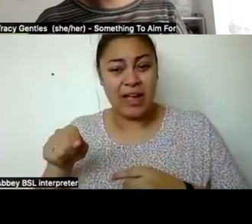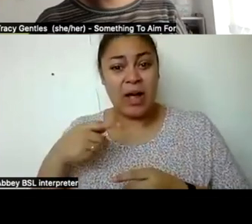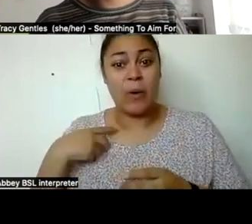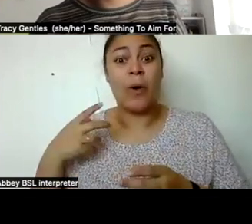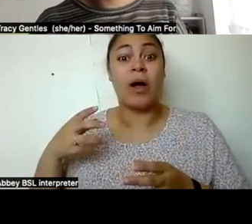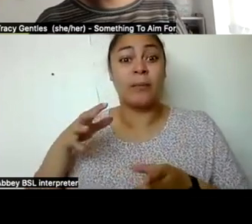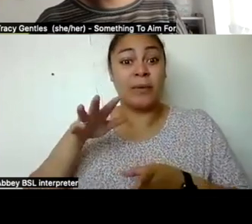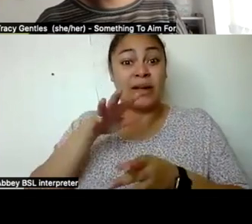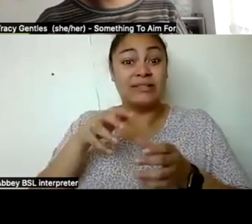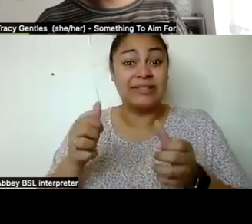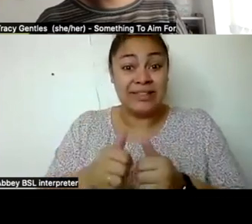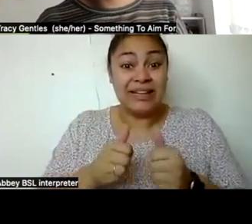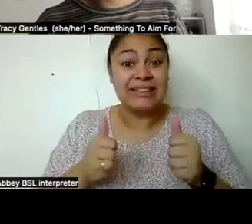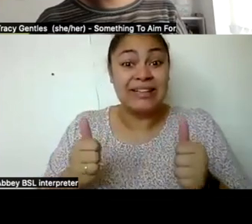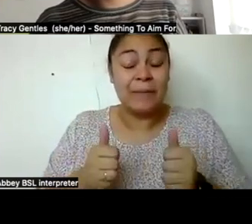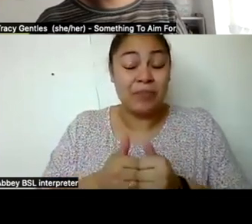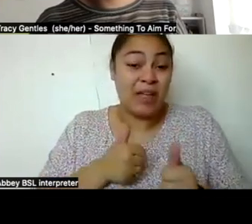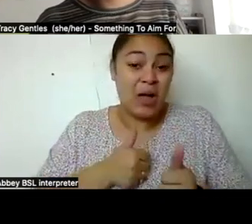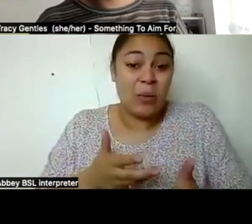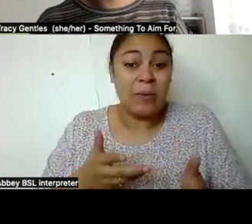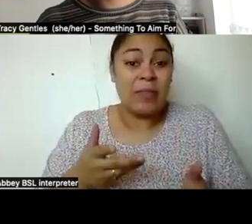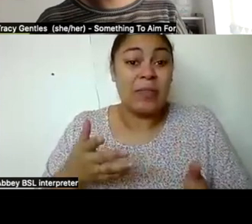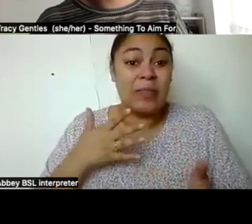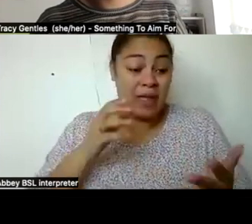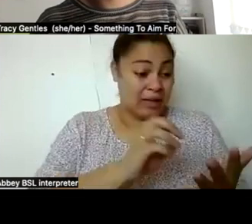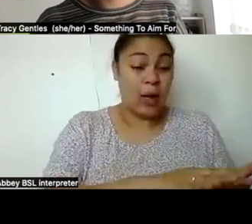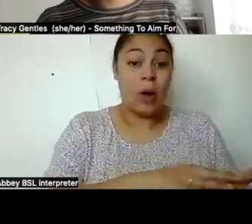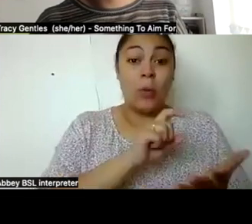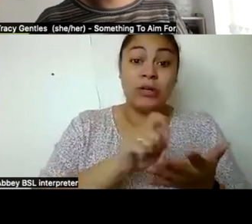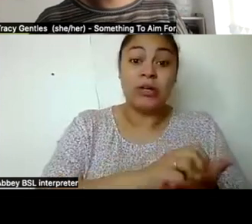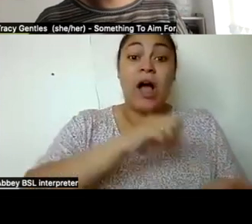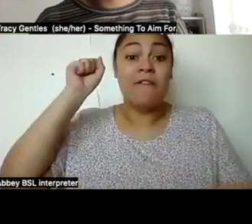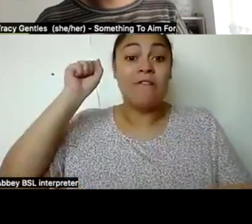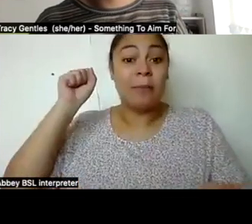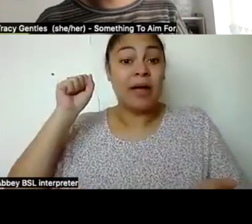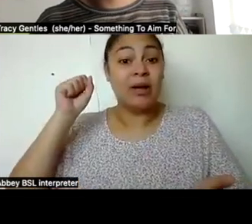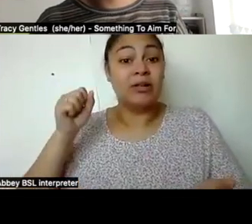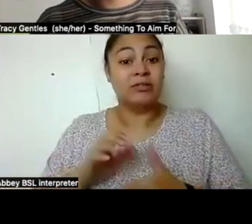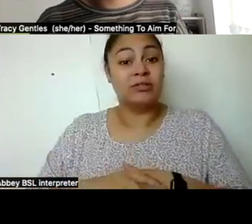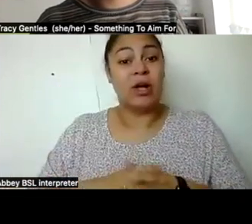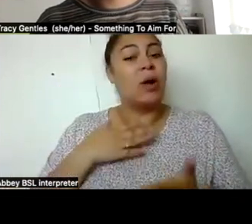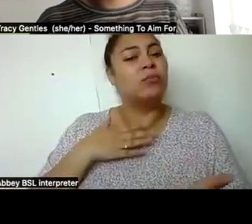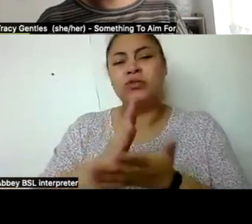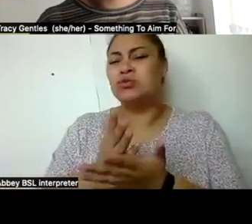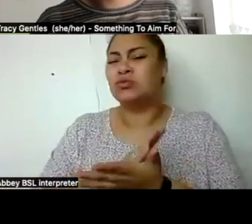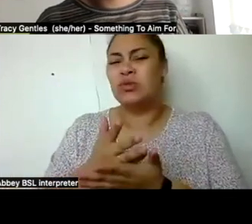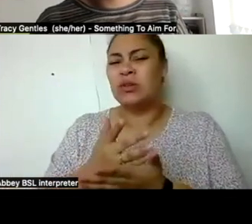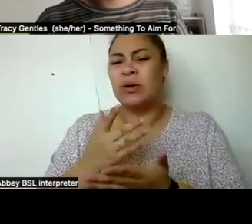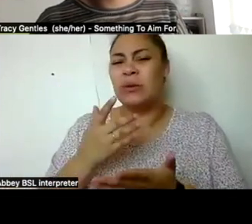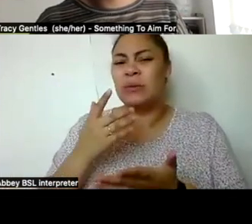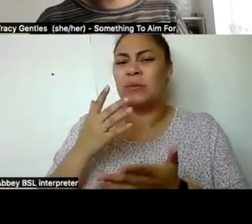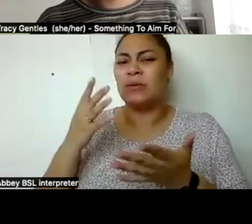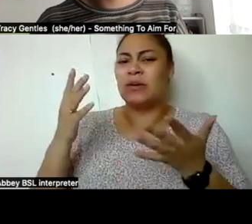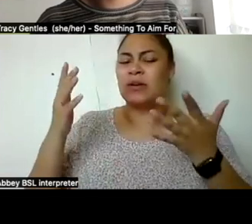sector are at in all of this. We need to get the words off the page so urgently, but I'm not sure we are actually truly ready